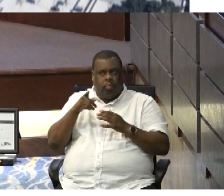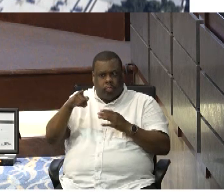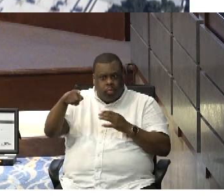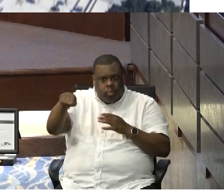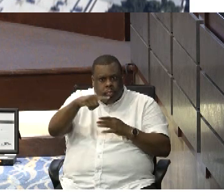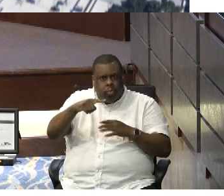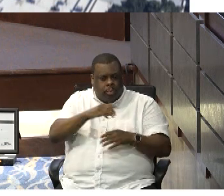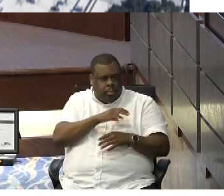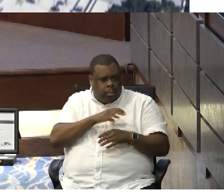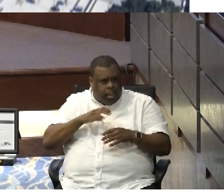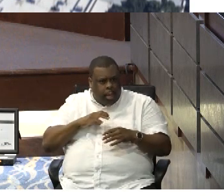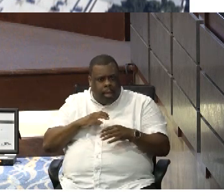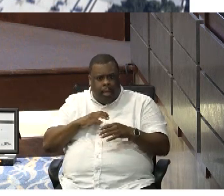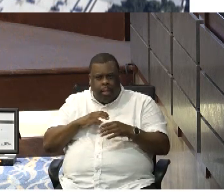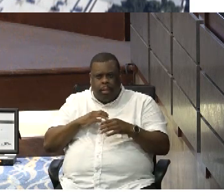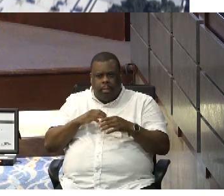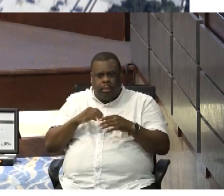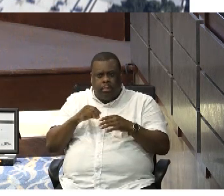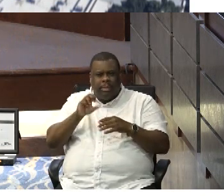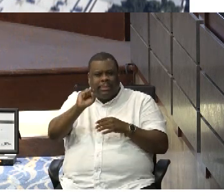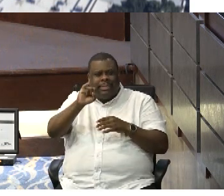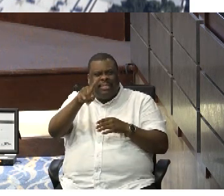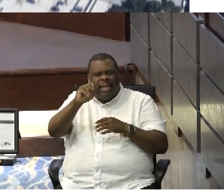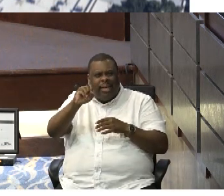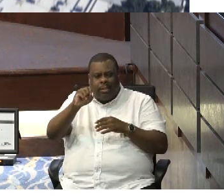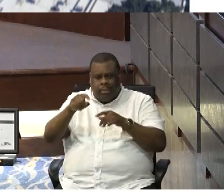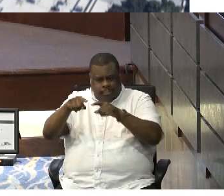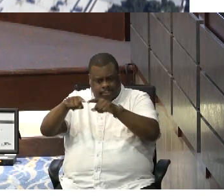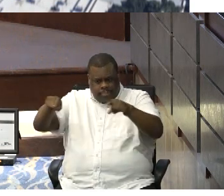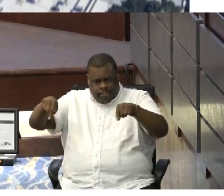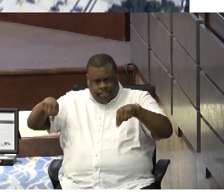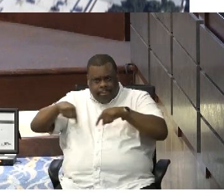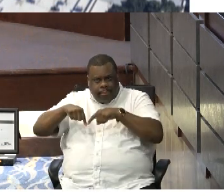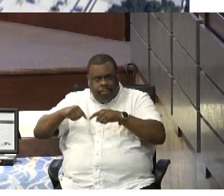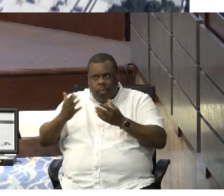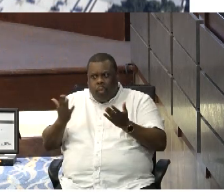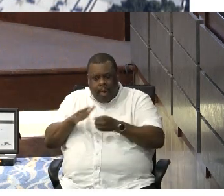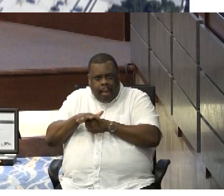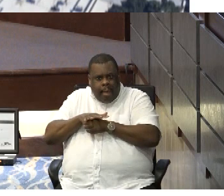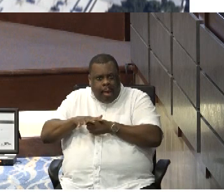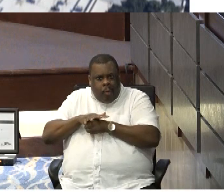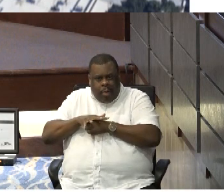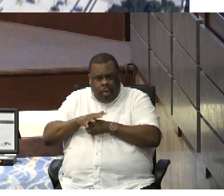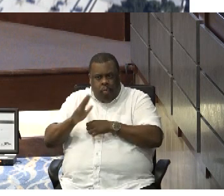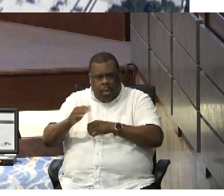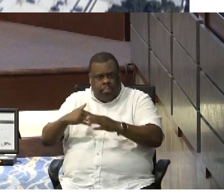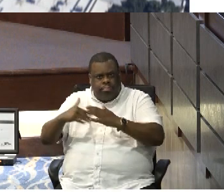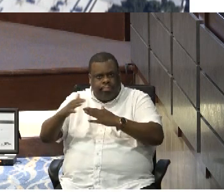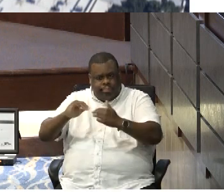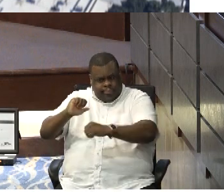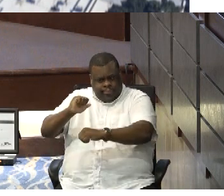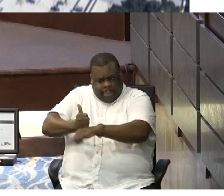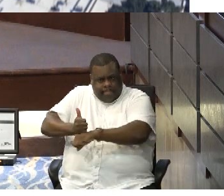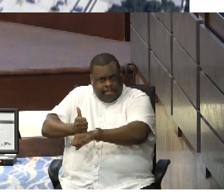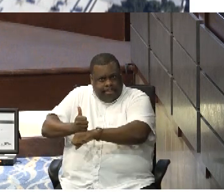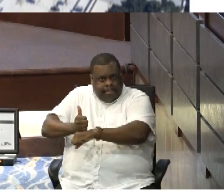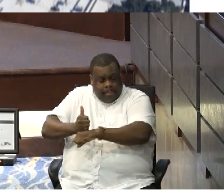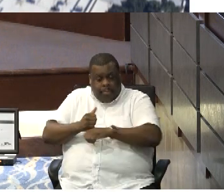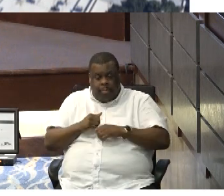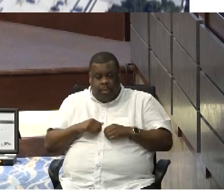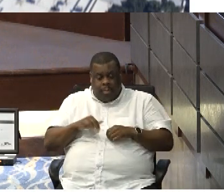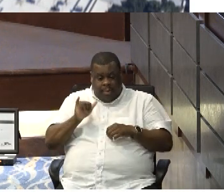the site that is being proposed for performing arts facilities. That